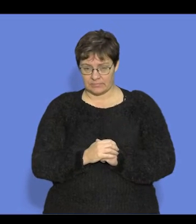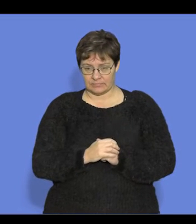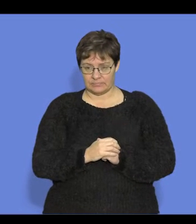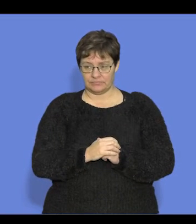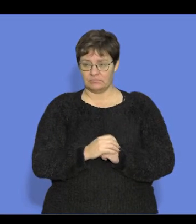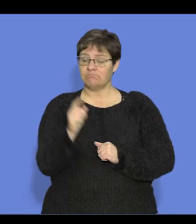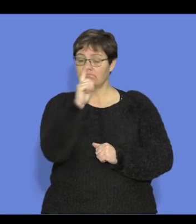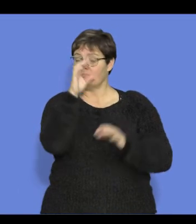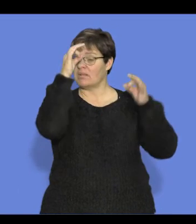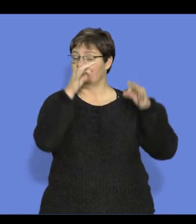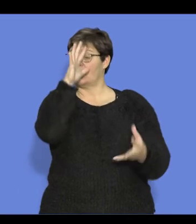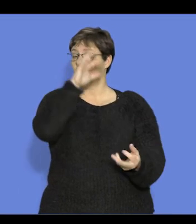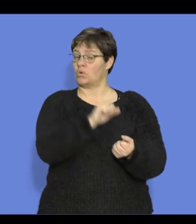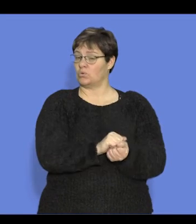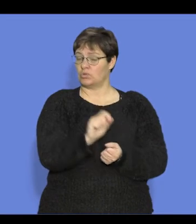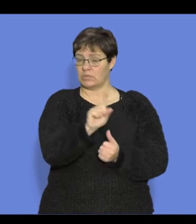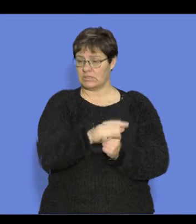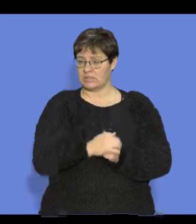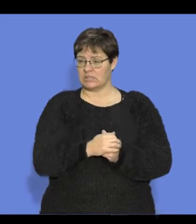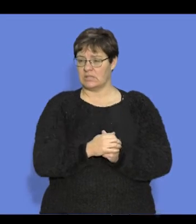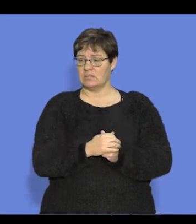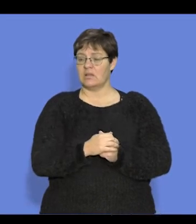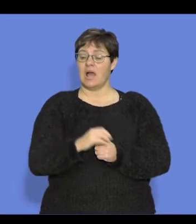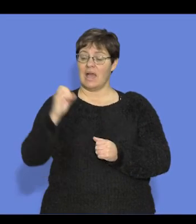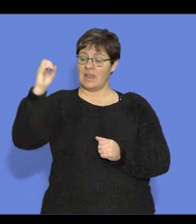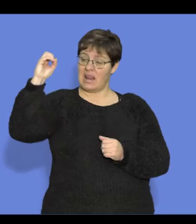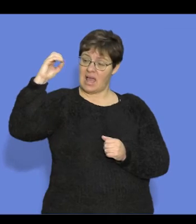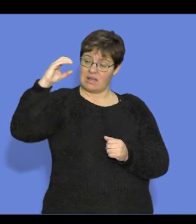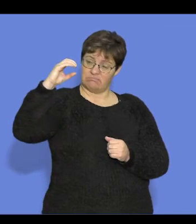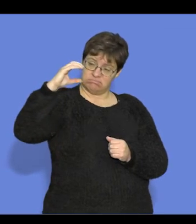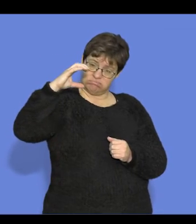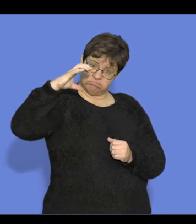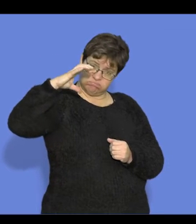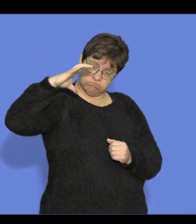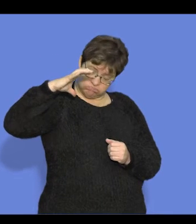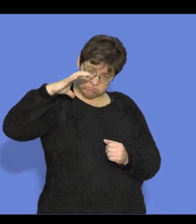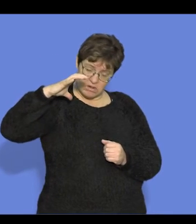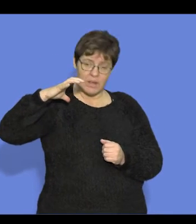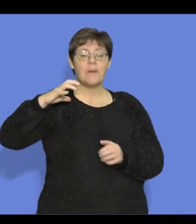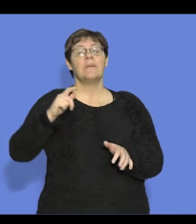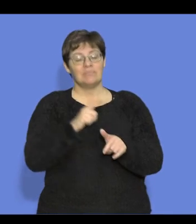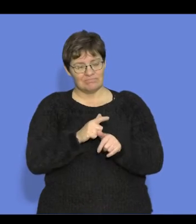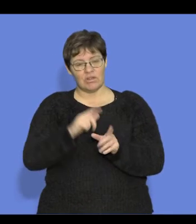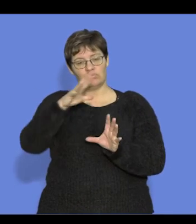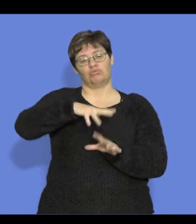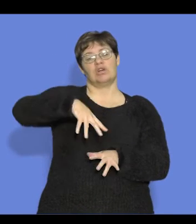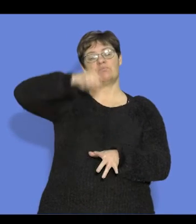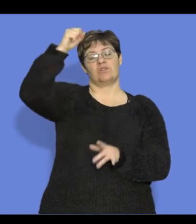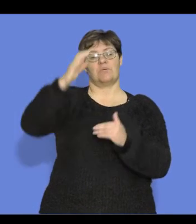boys' conclusion could be the brighter the light, the greater the